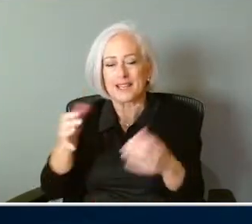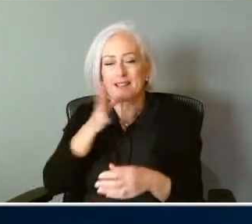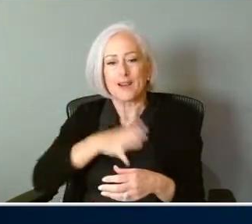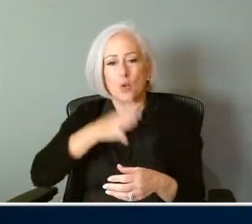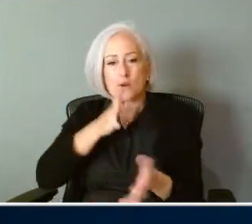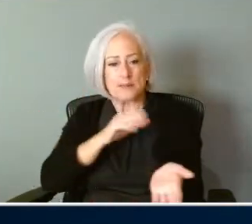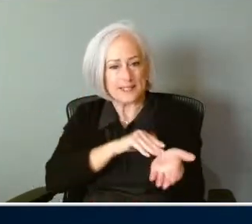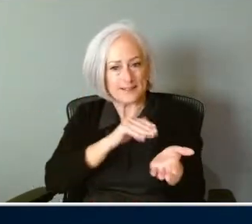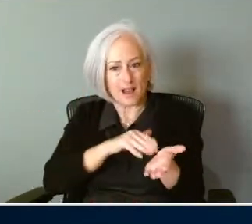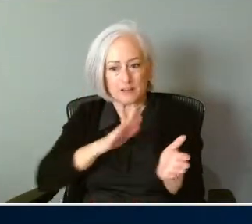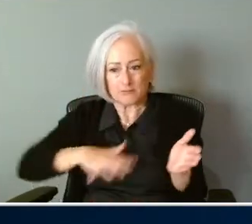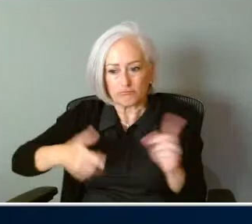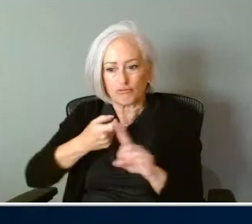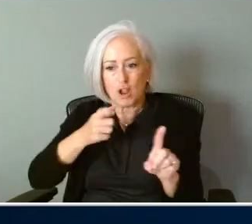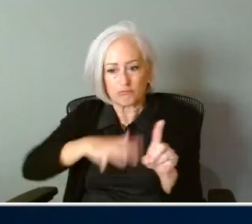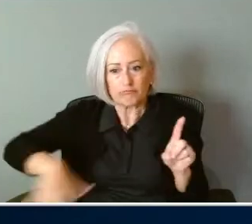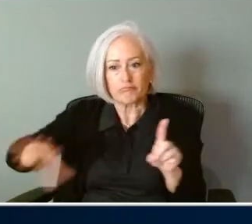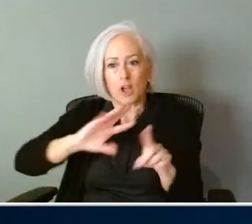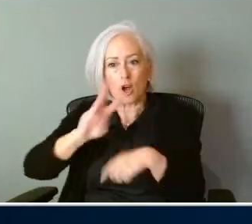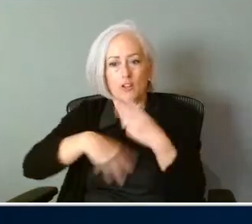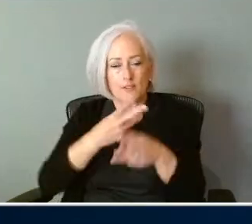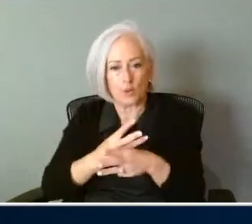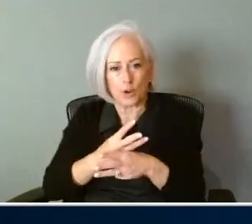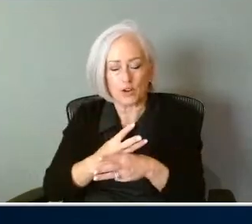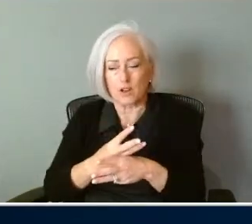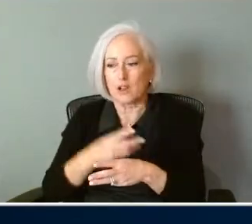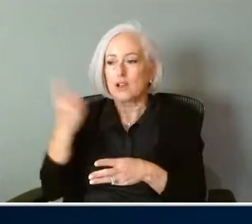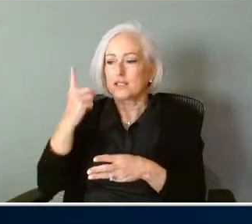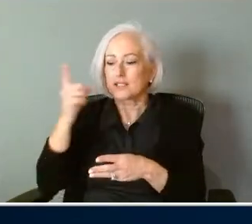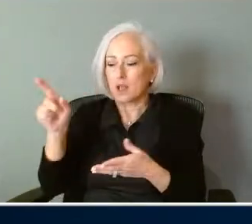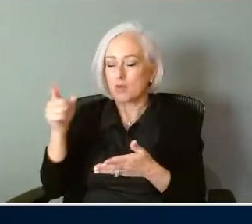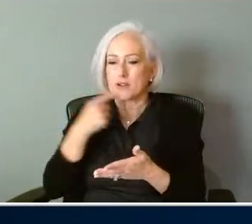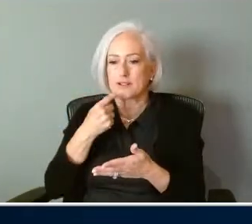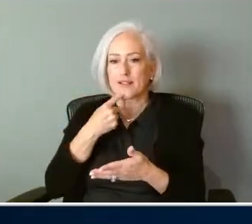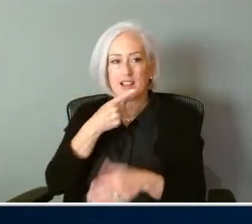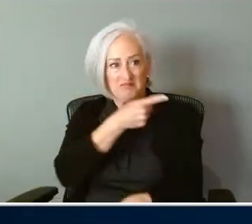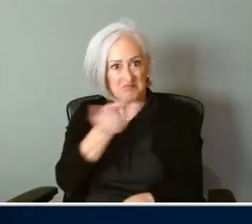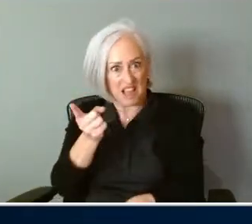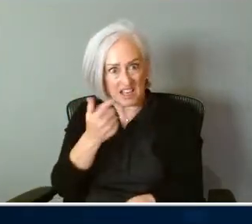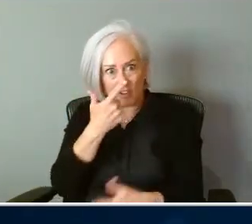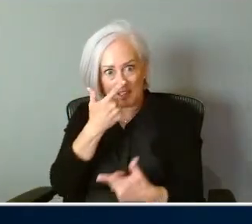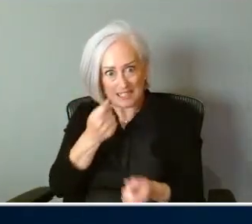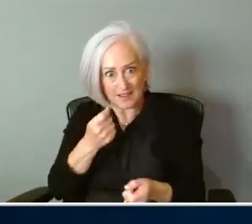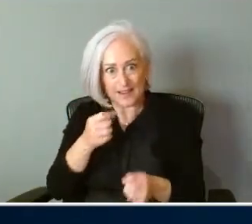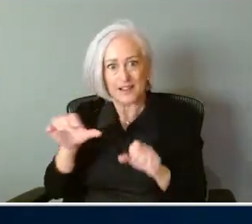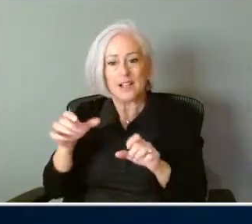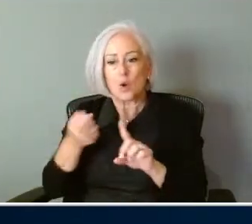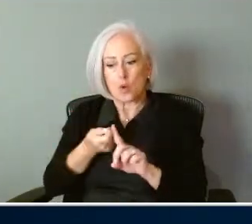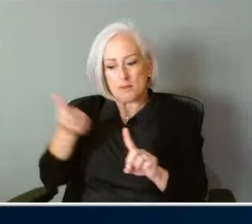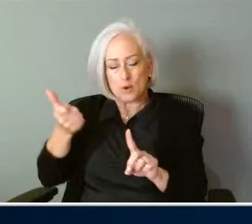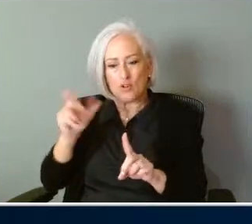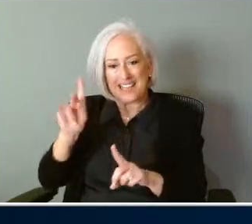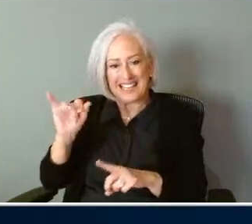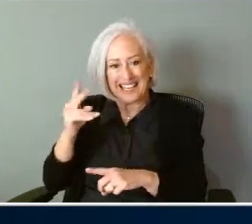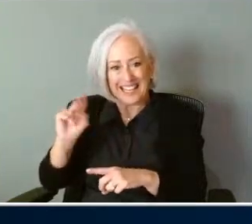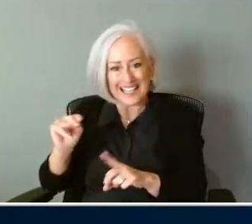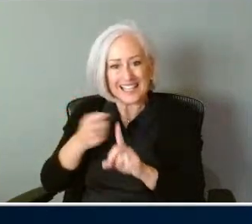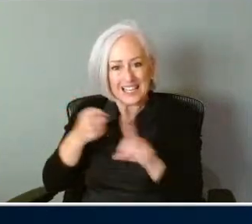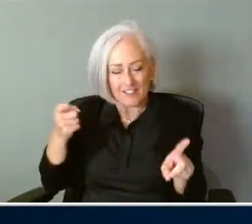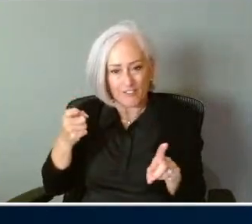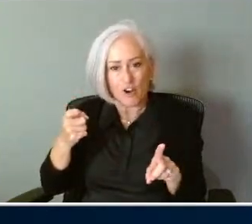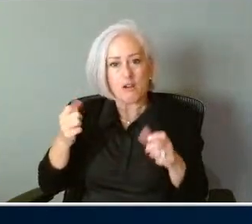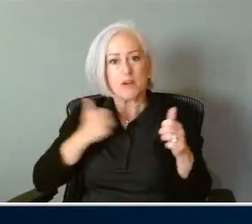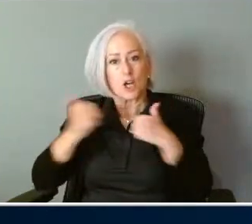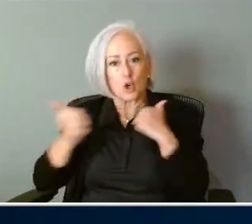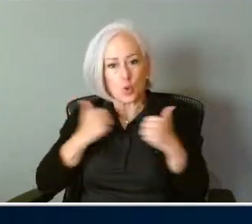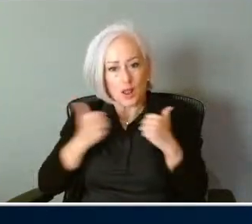out. She got a notification that said, would anybody consider doing a nephrectomy on a gorilla at the Kansas City Zoo? So her